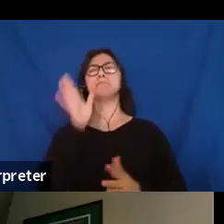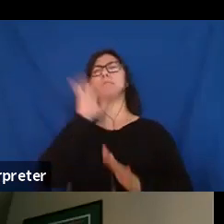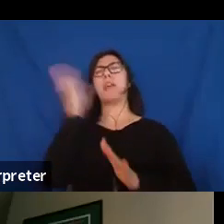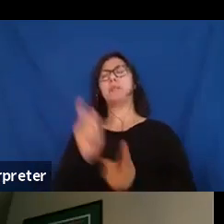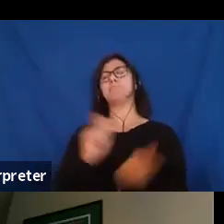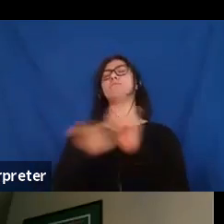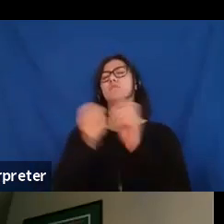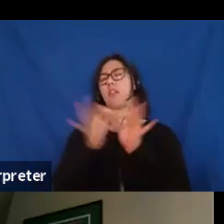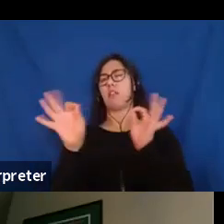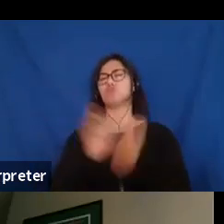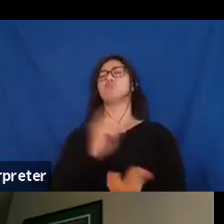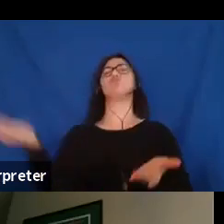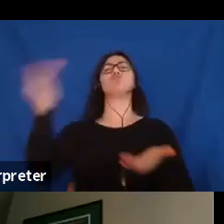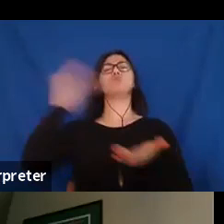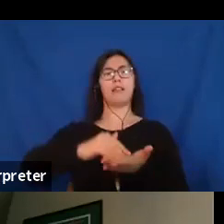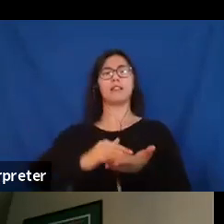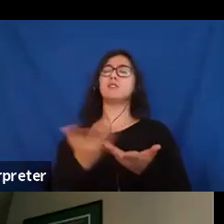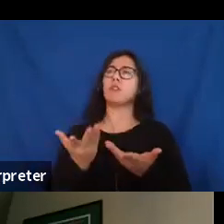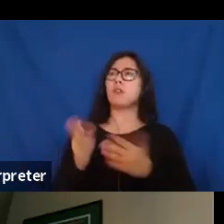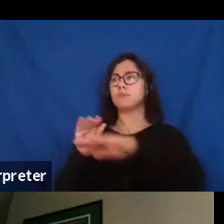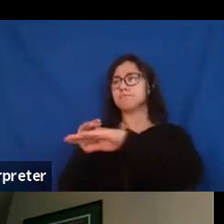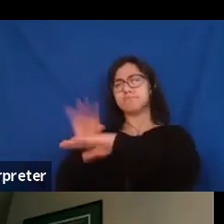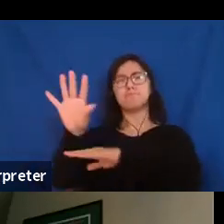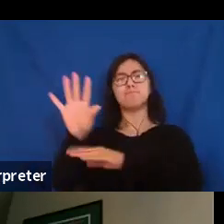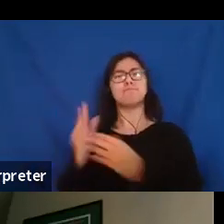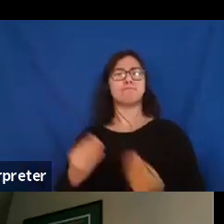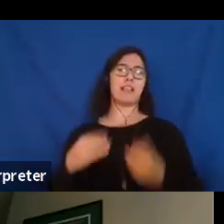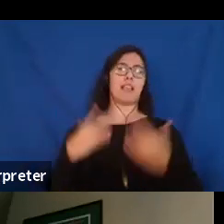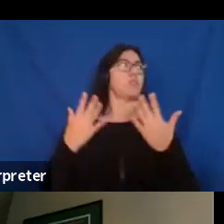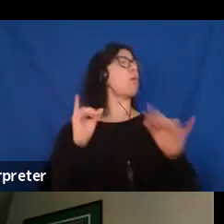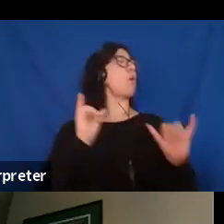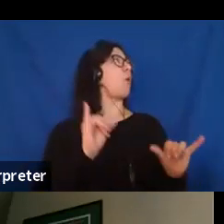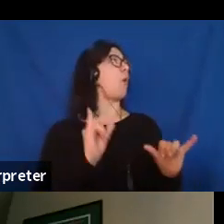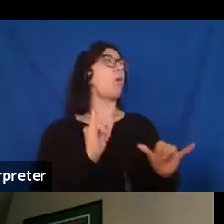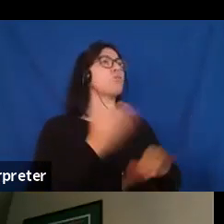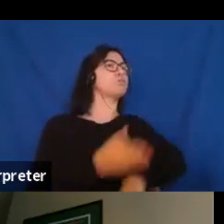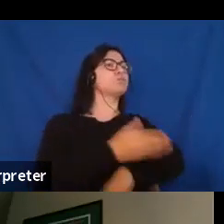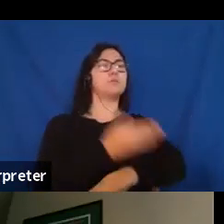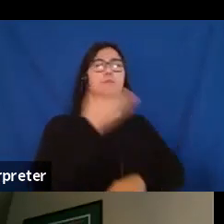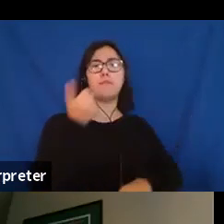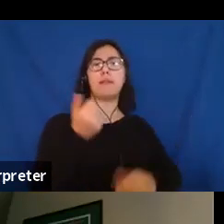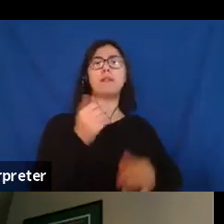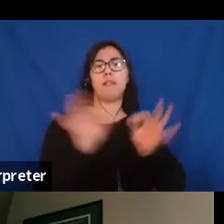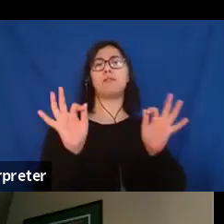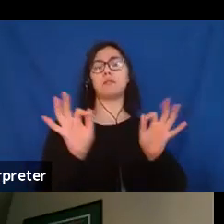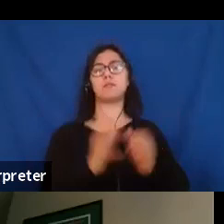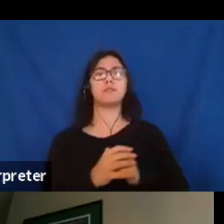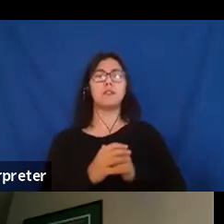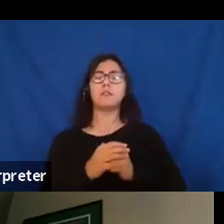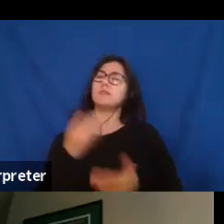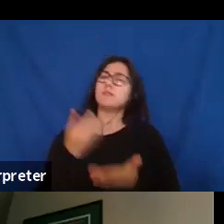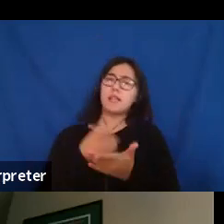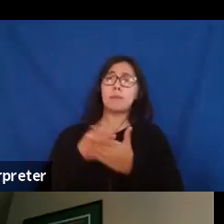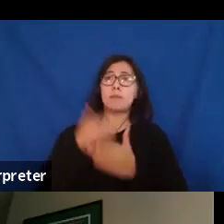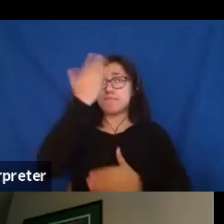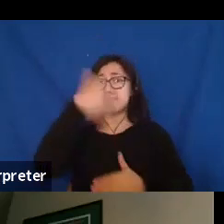people to do better. Some of the limitations though is that, it's subtle. And so some people are going to miss those subtleties and you may need to